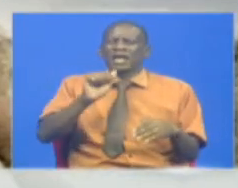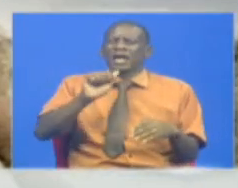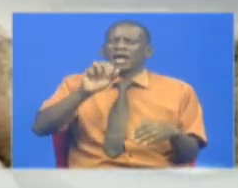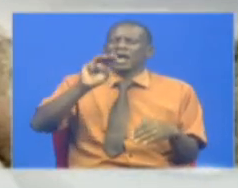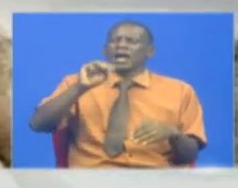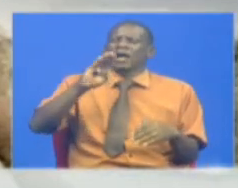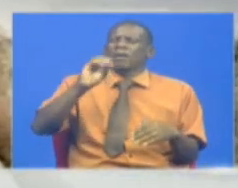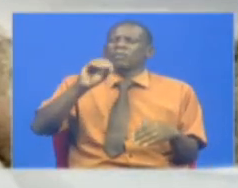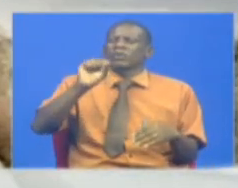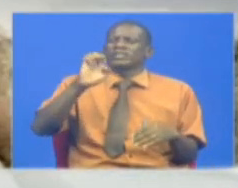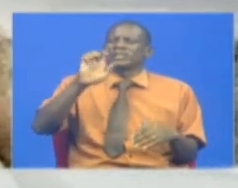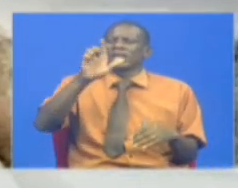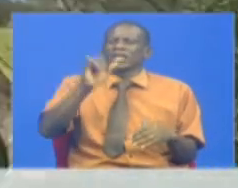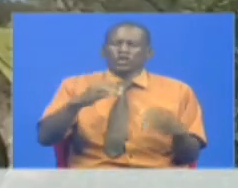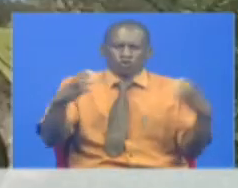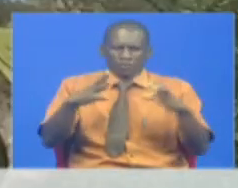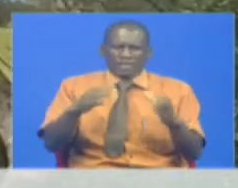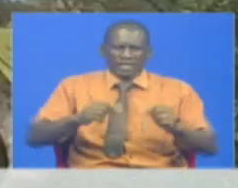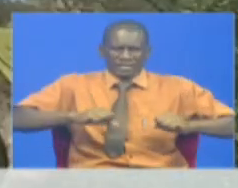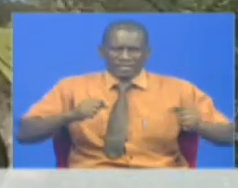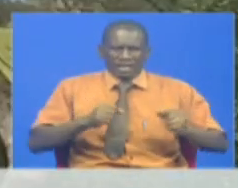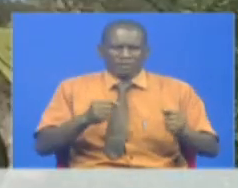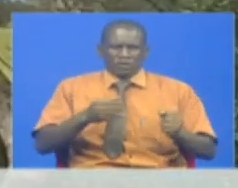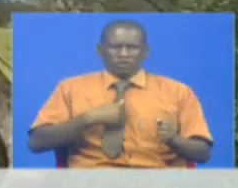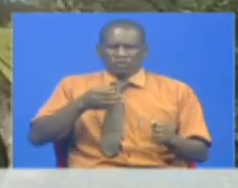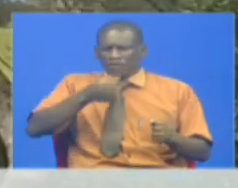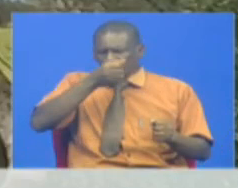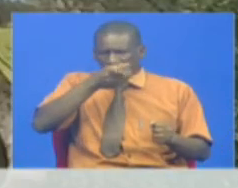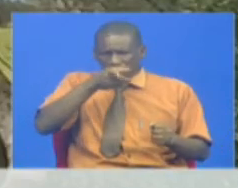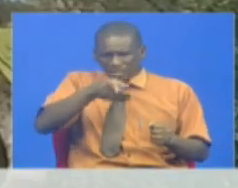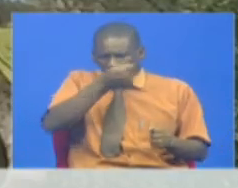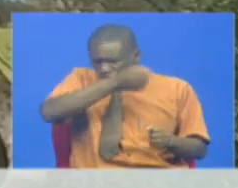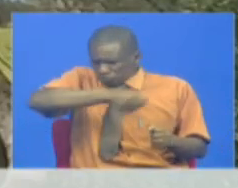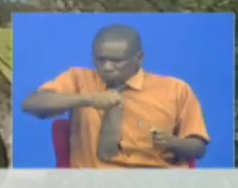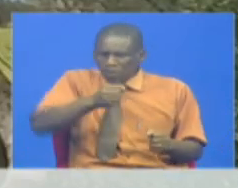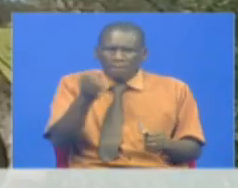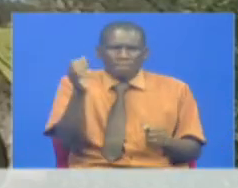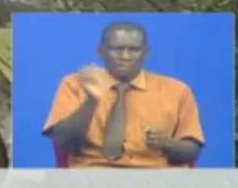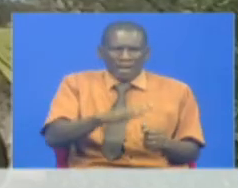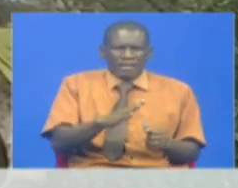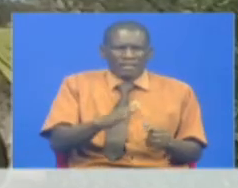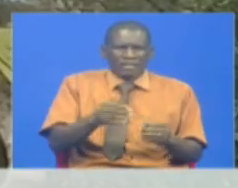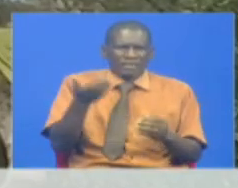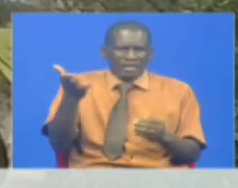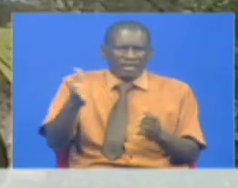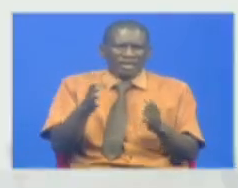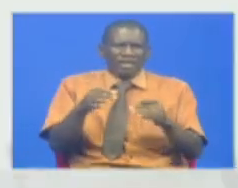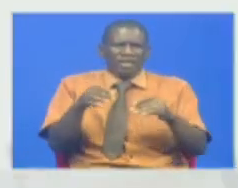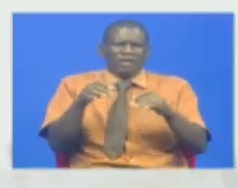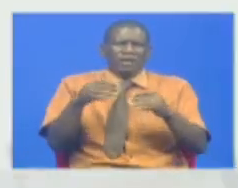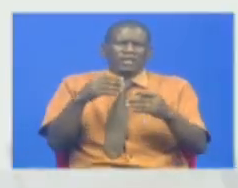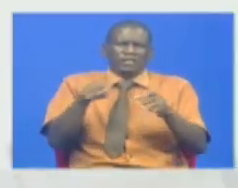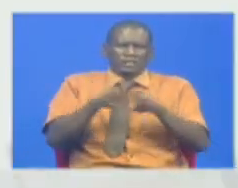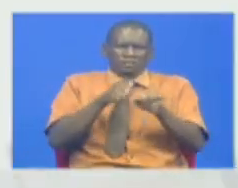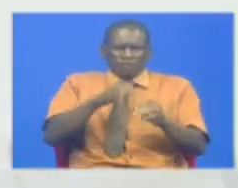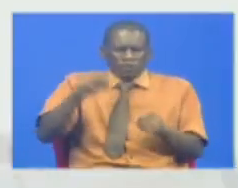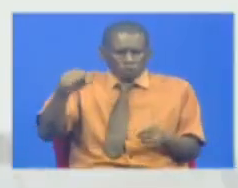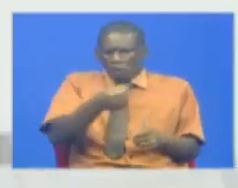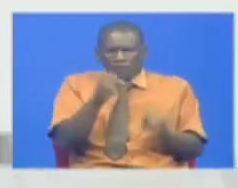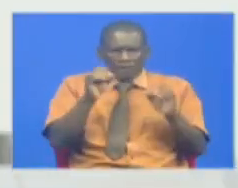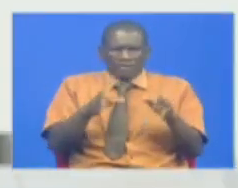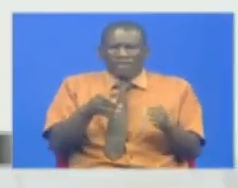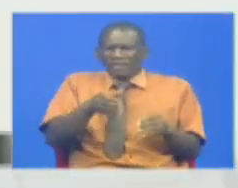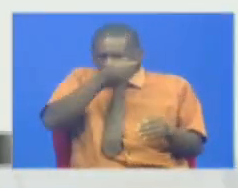is happy to have him back home, even though he won't be roaming the grasslands as he used to once before. Tumependa hiyo ndofu